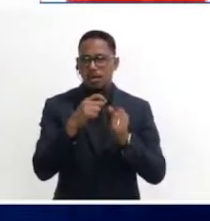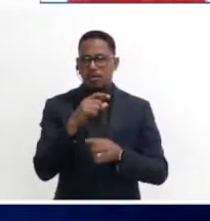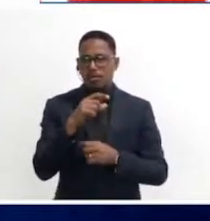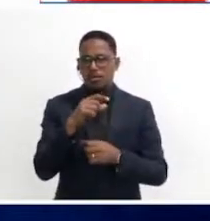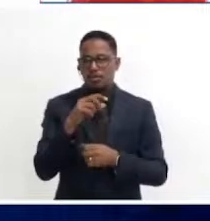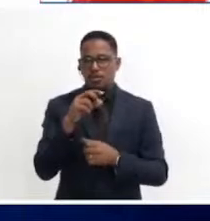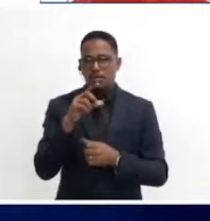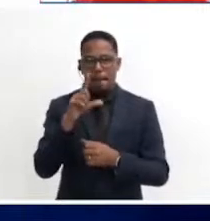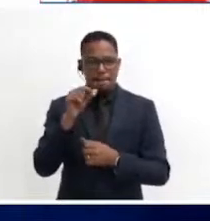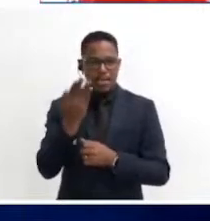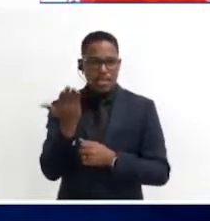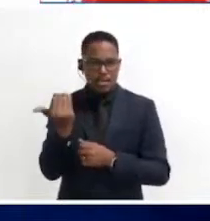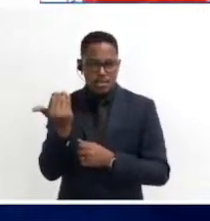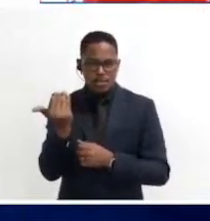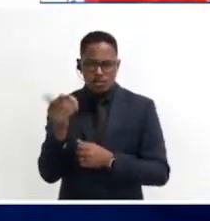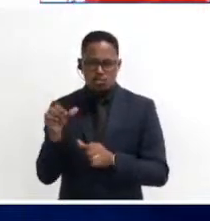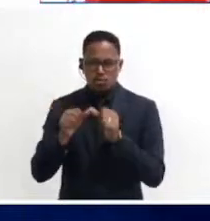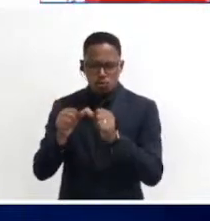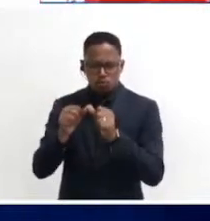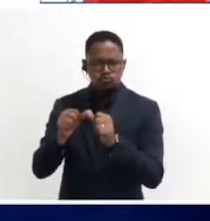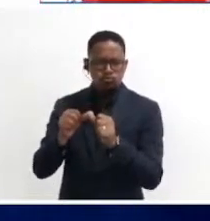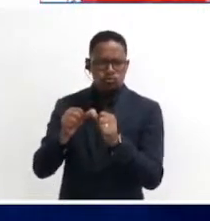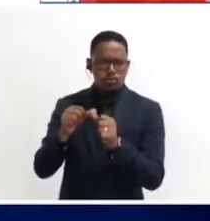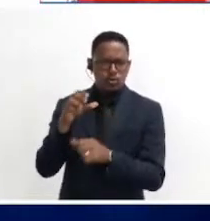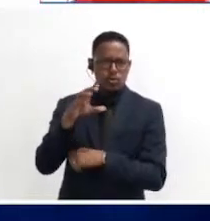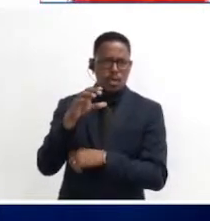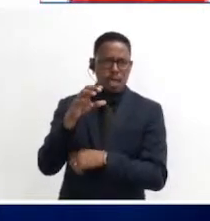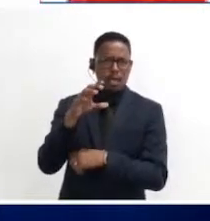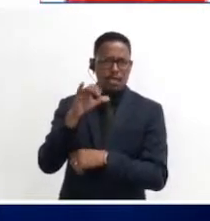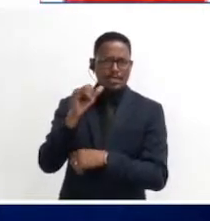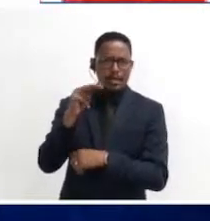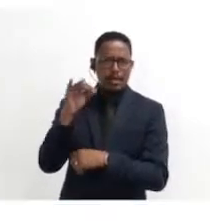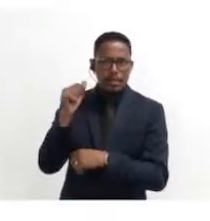their high-performance processors.